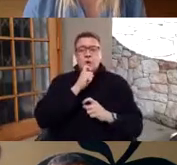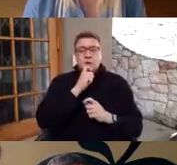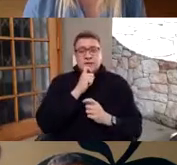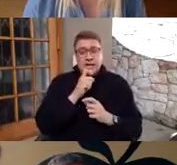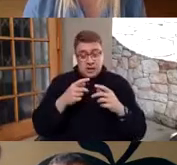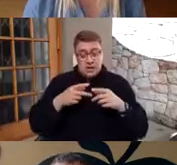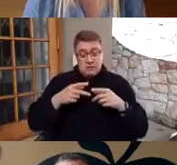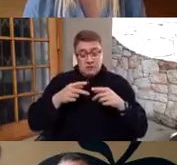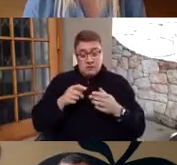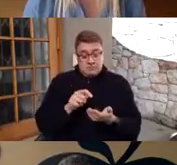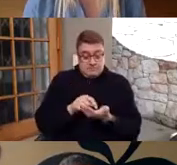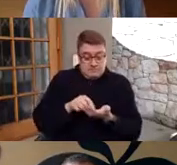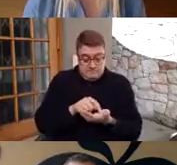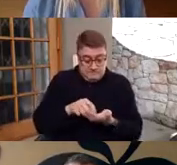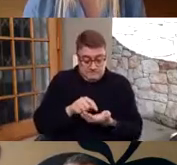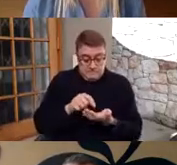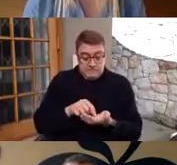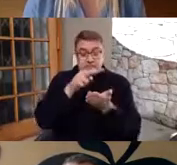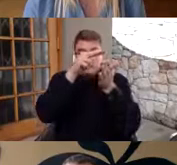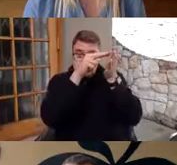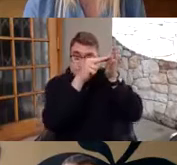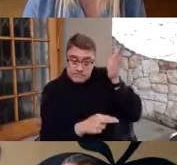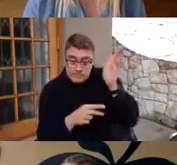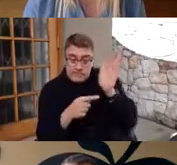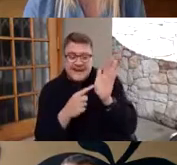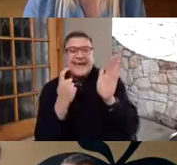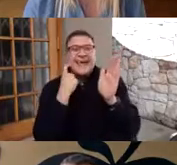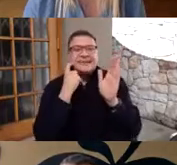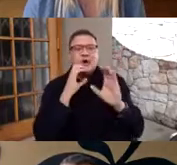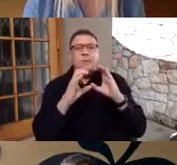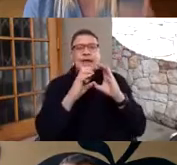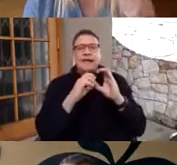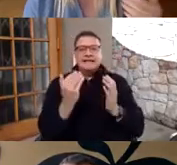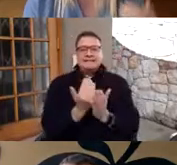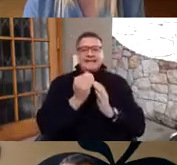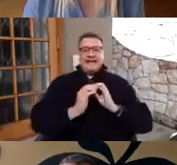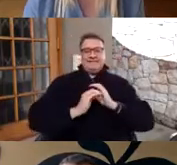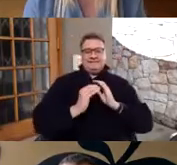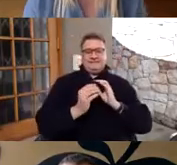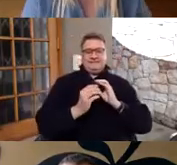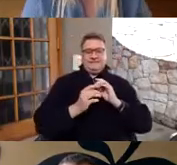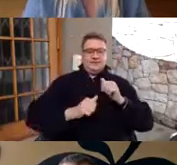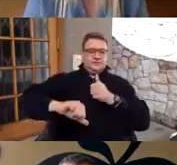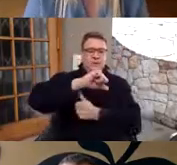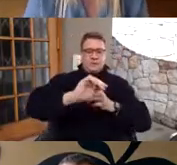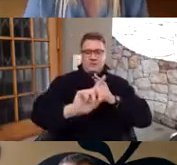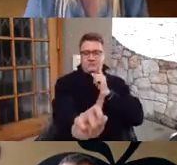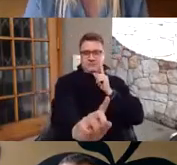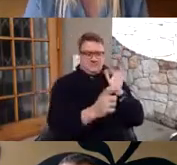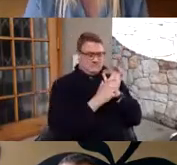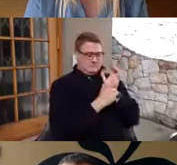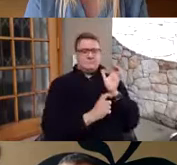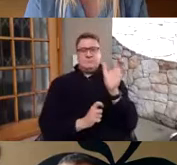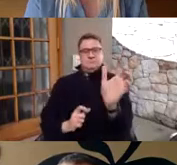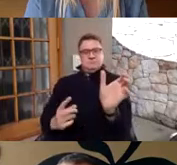of communication, and when it's done at a safe social distance, it allows individuals to be